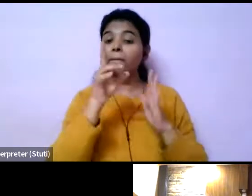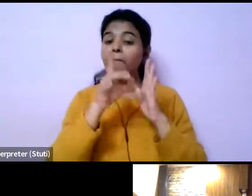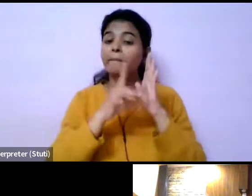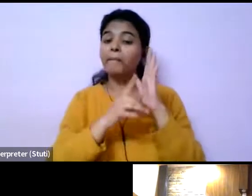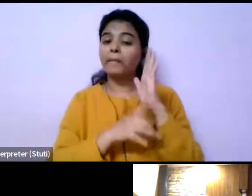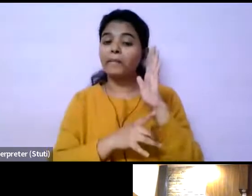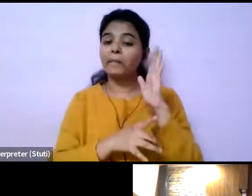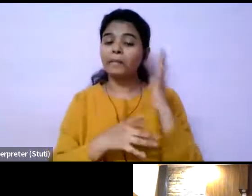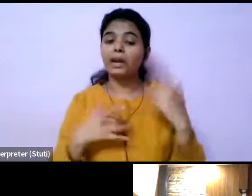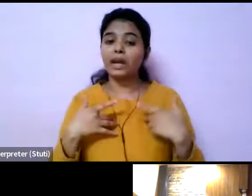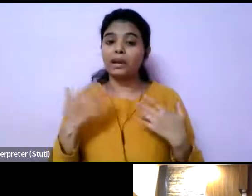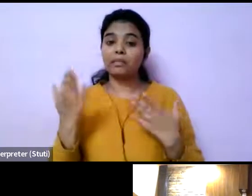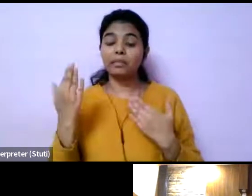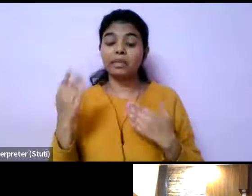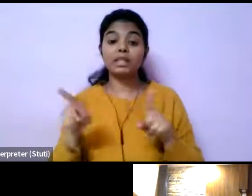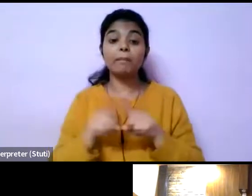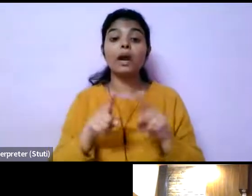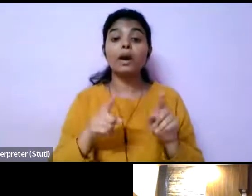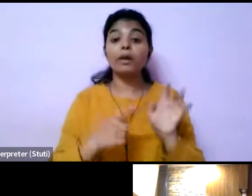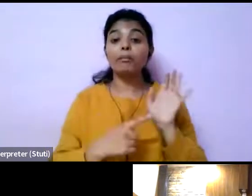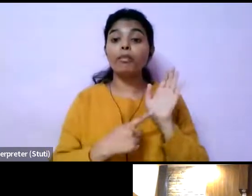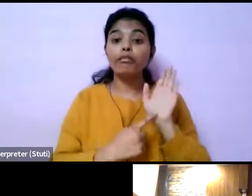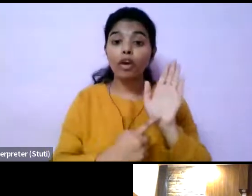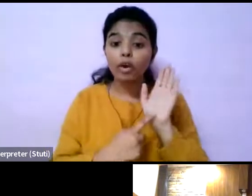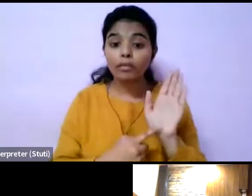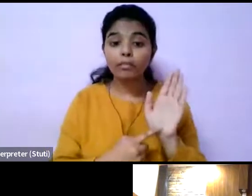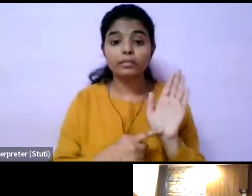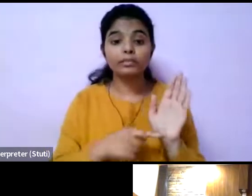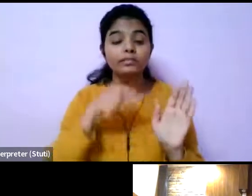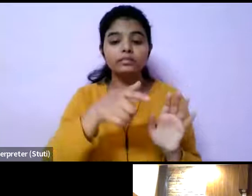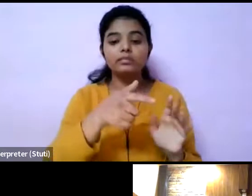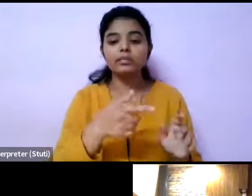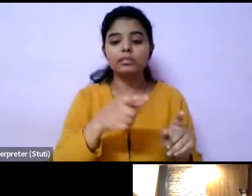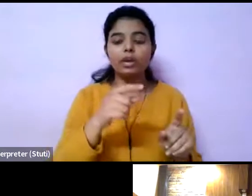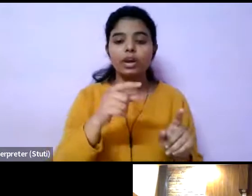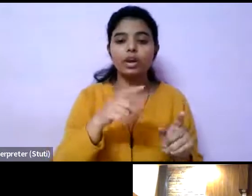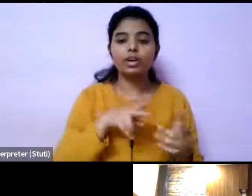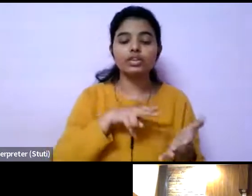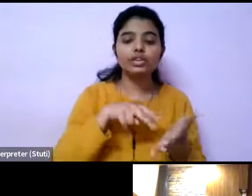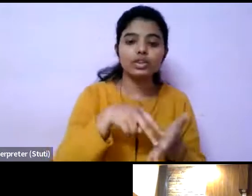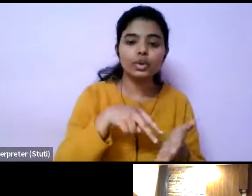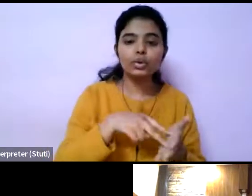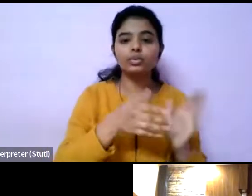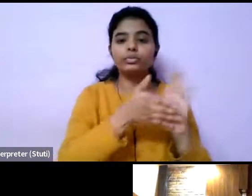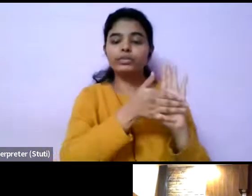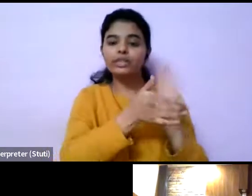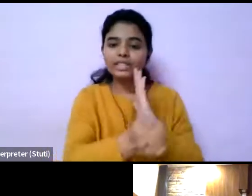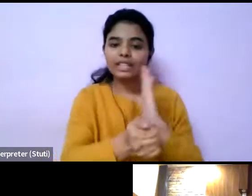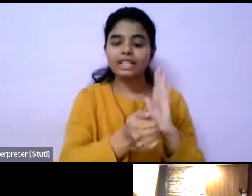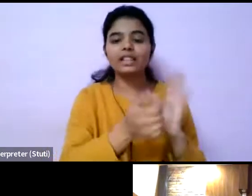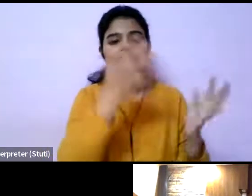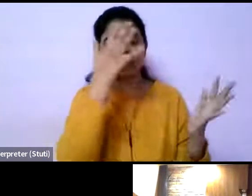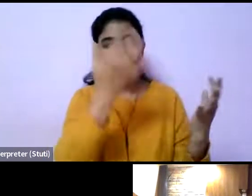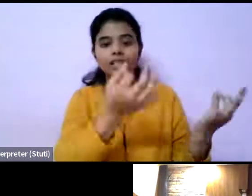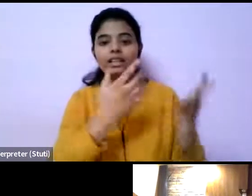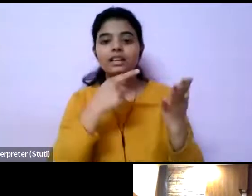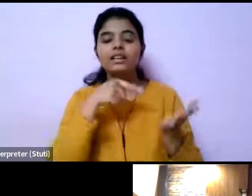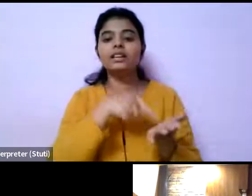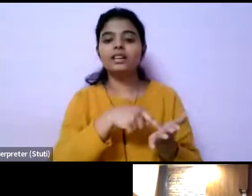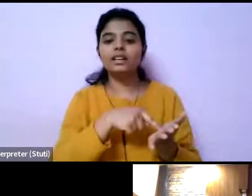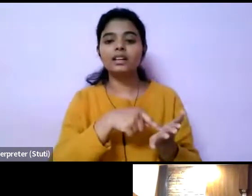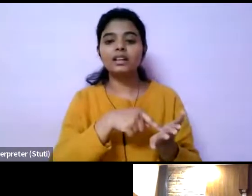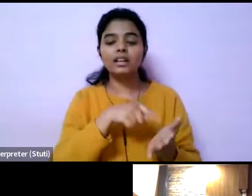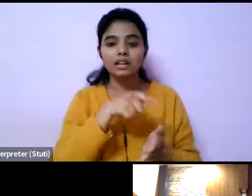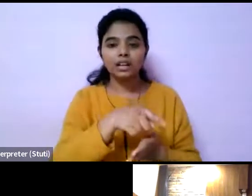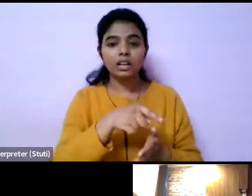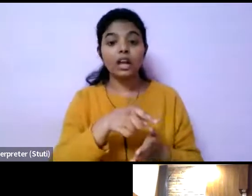about the performative part, the choice of the performer, how, the disability of